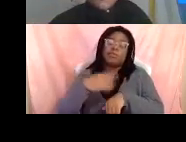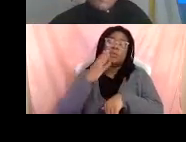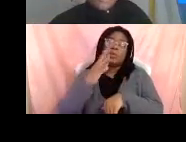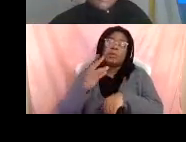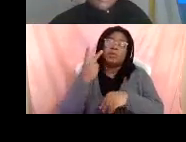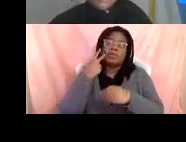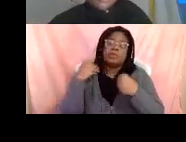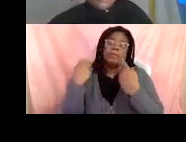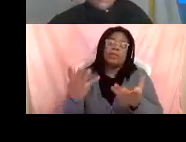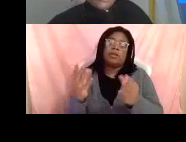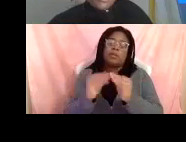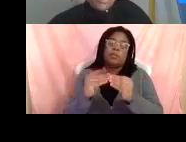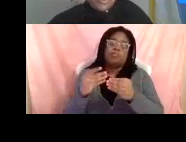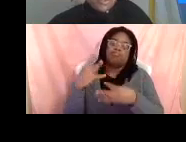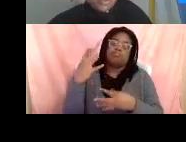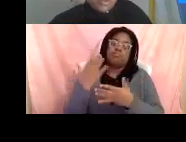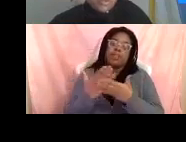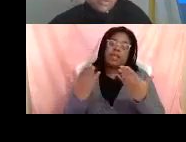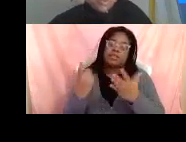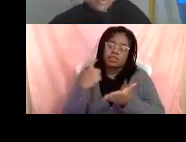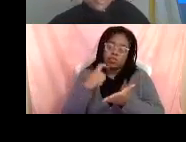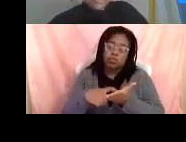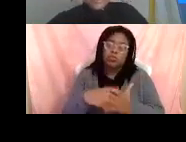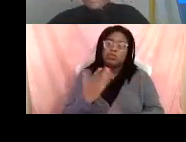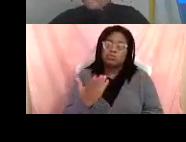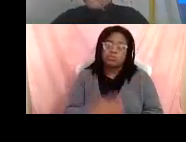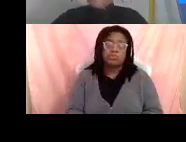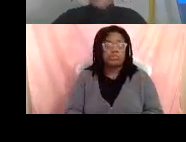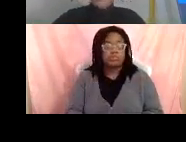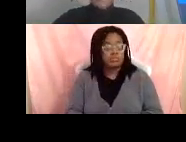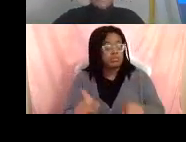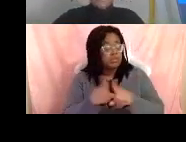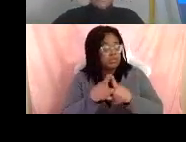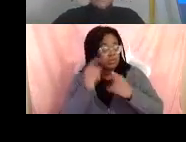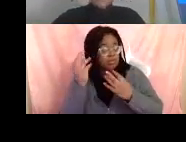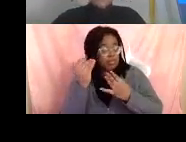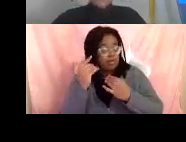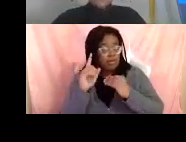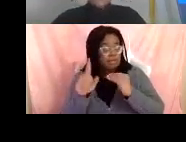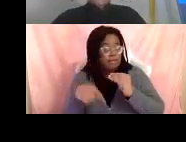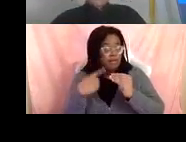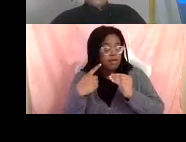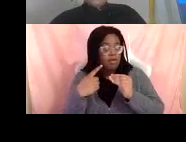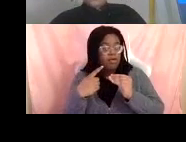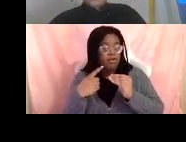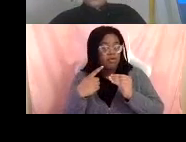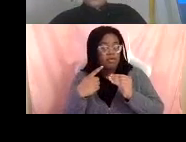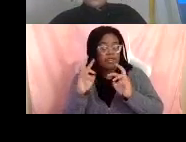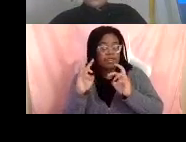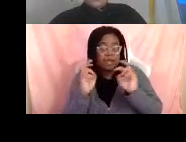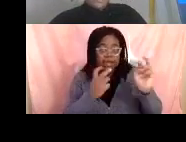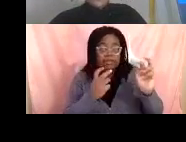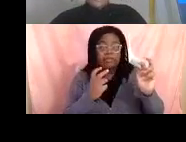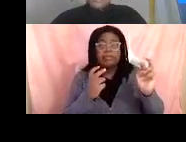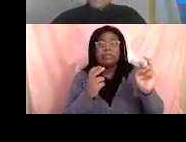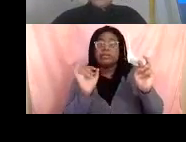be revealed. Right. And also thinking about, like you said, the themes are